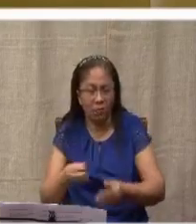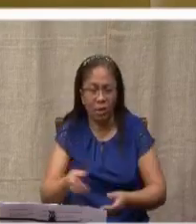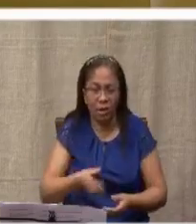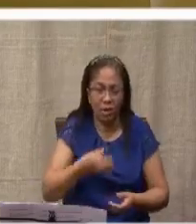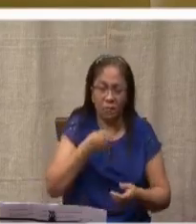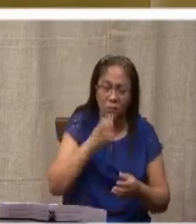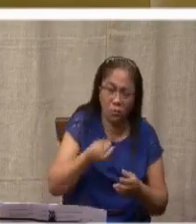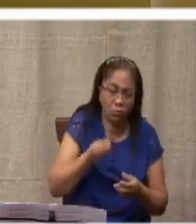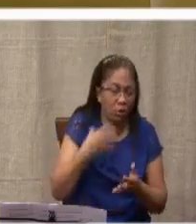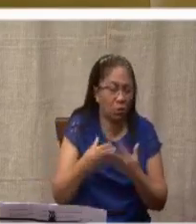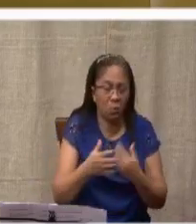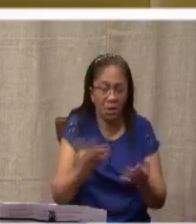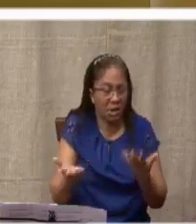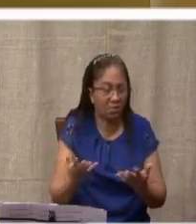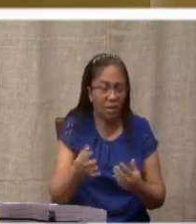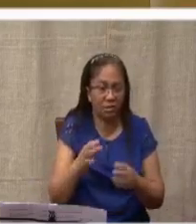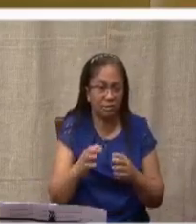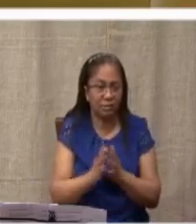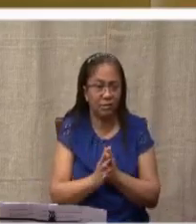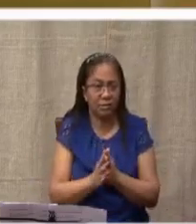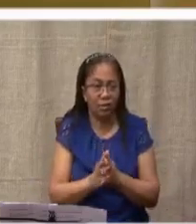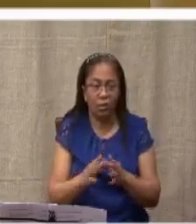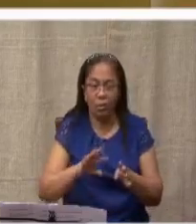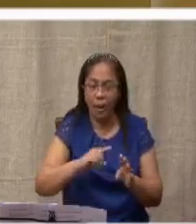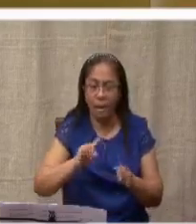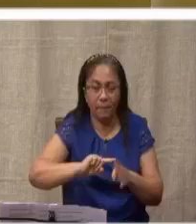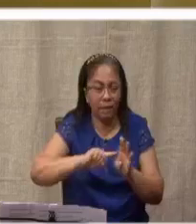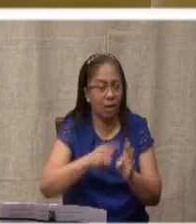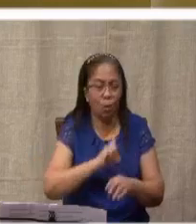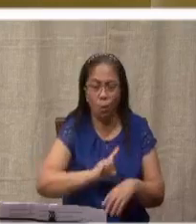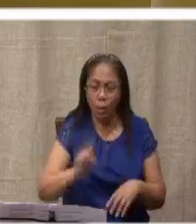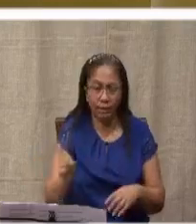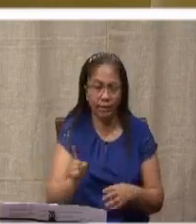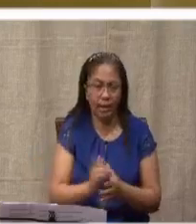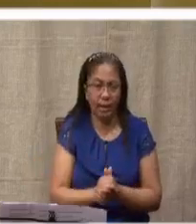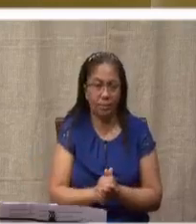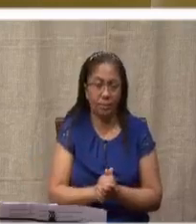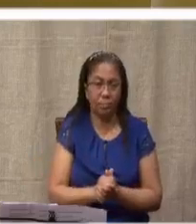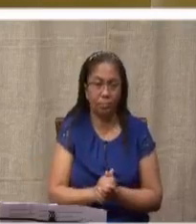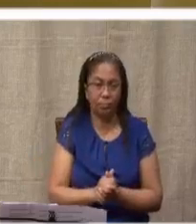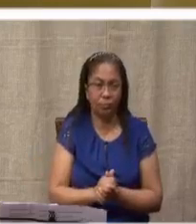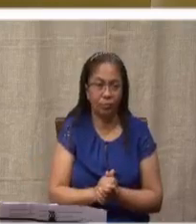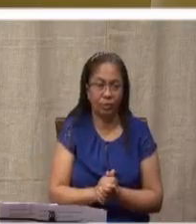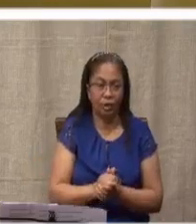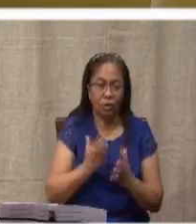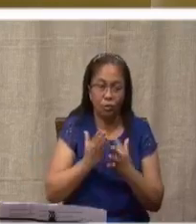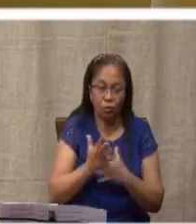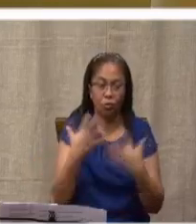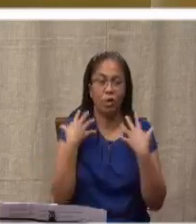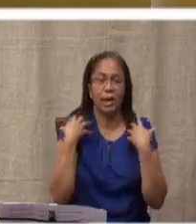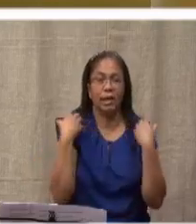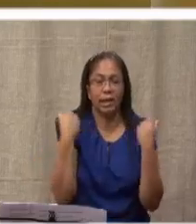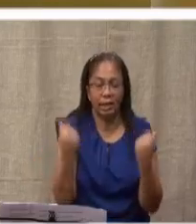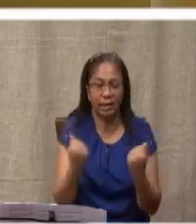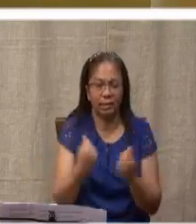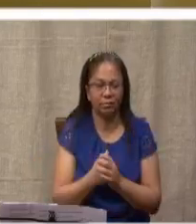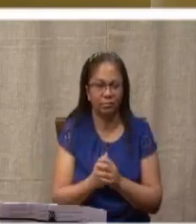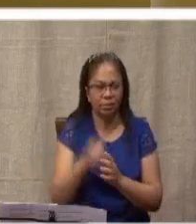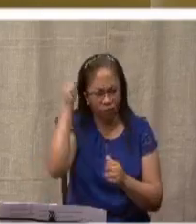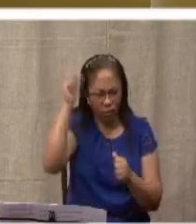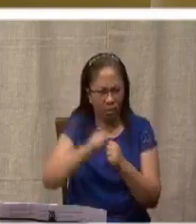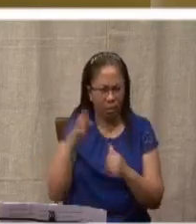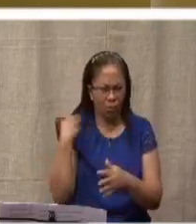in terms of hospitality and their family spring forth from the healing we've been talking about the three ages in the